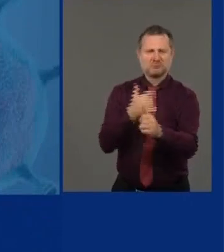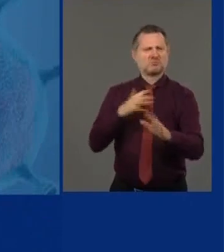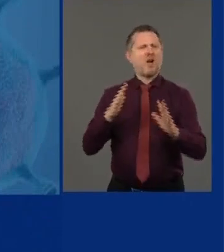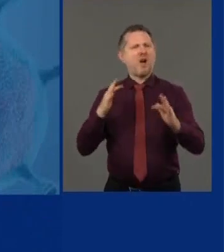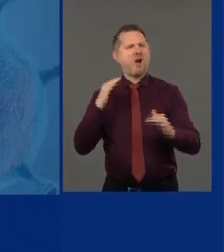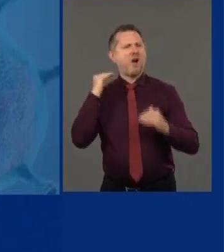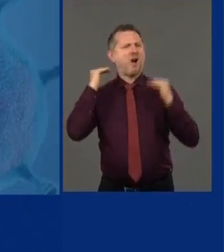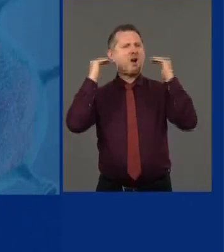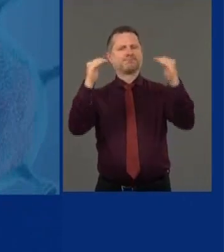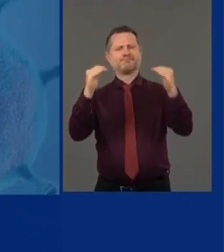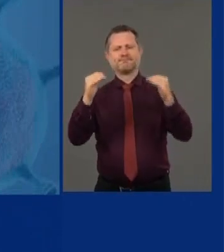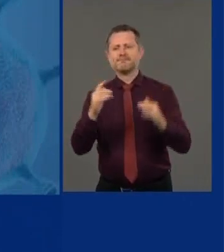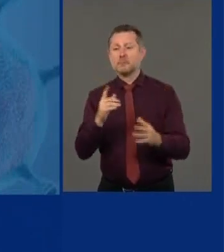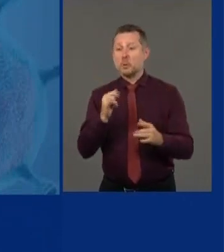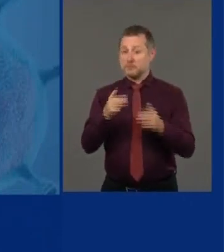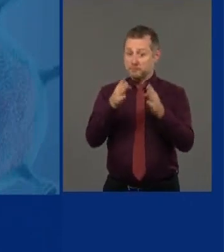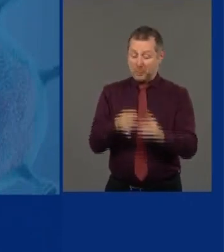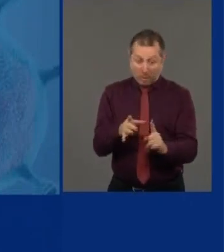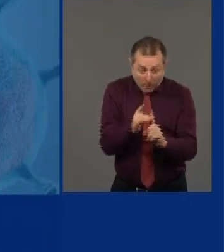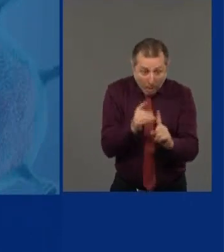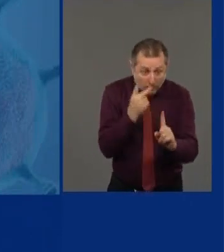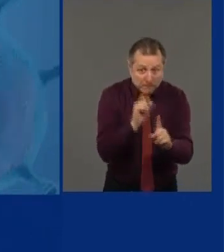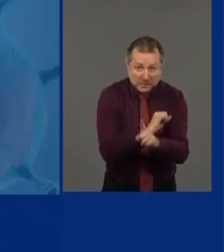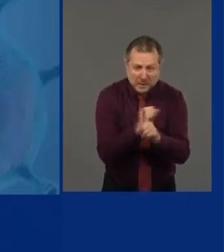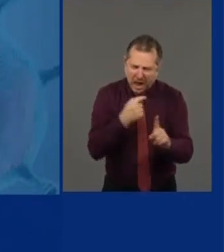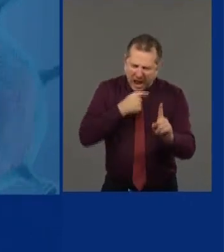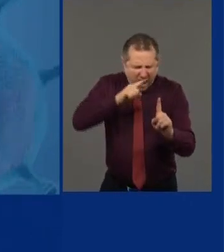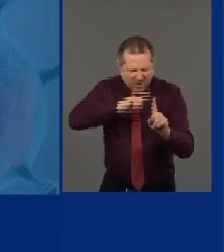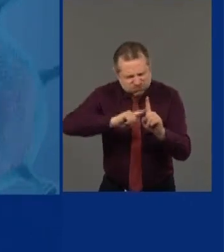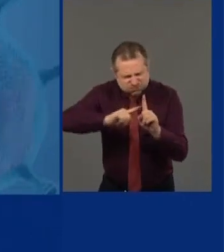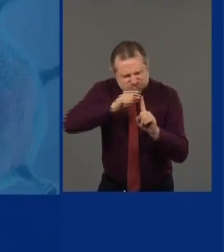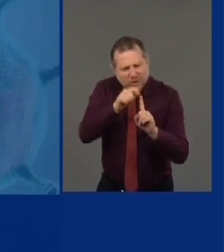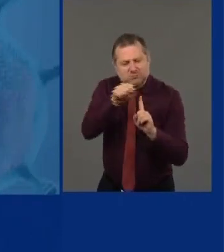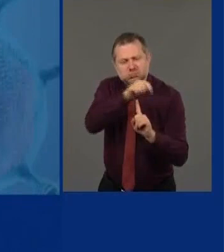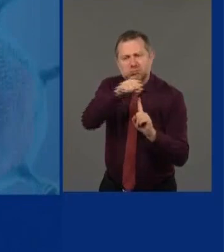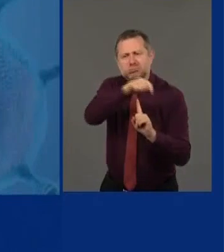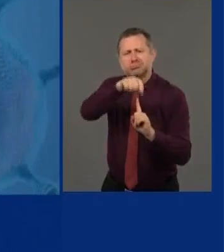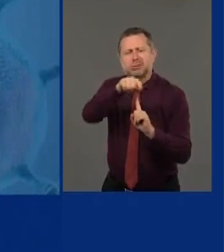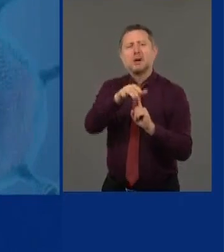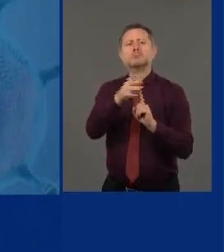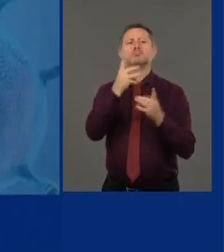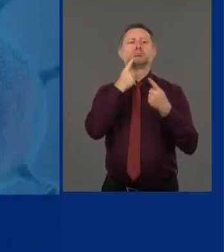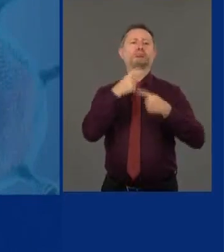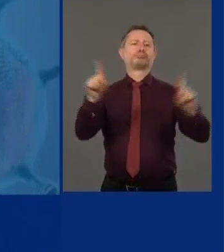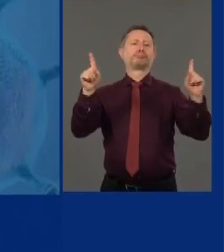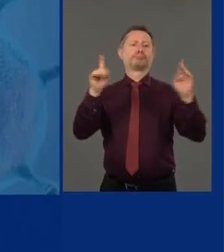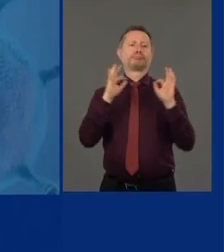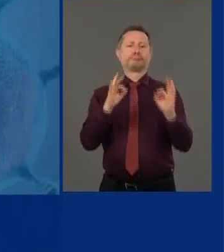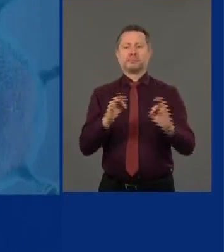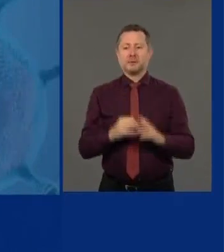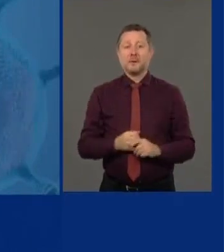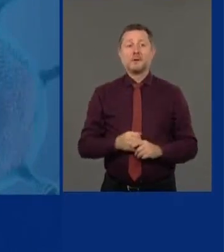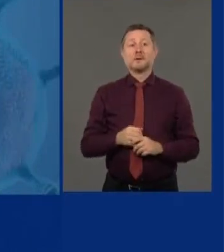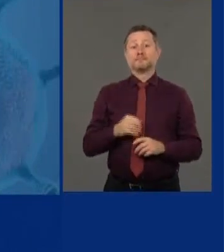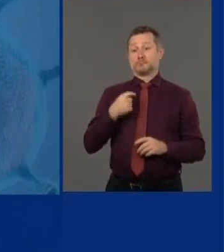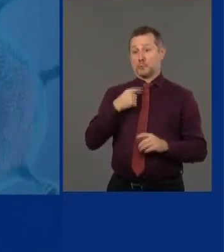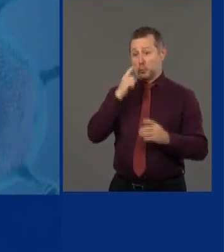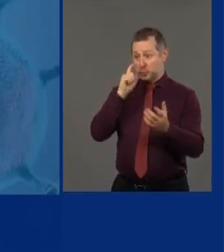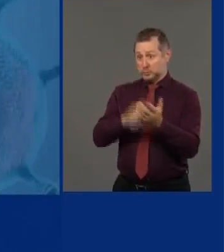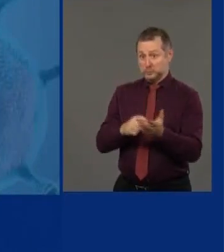a positive case, we trace it back. That has been working very well because we have found traced back